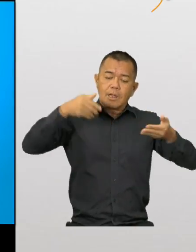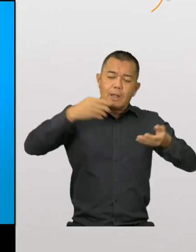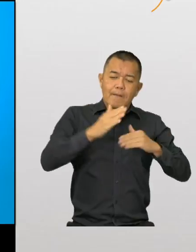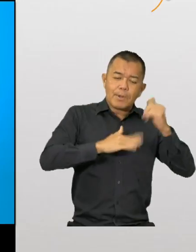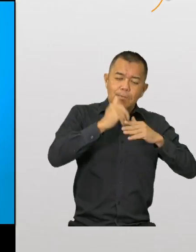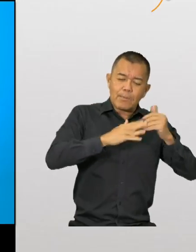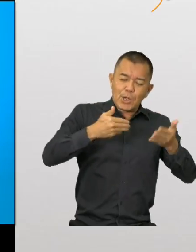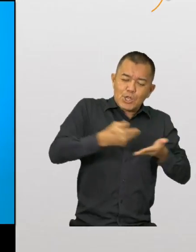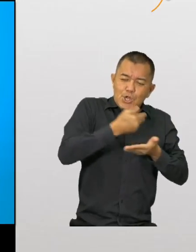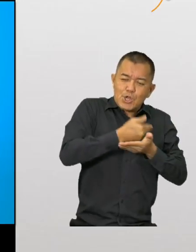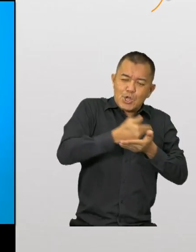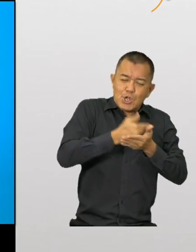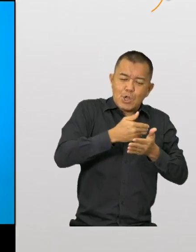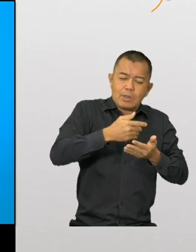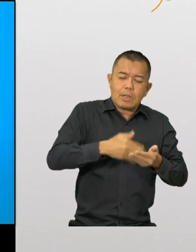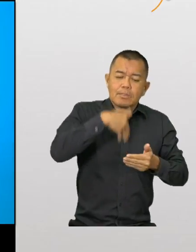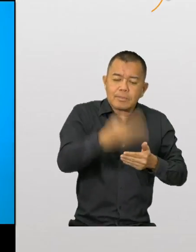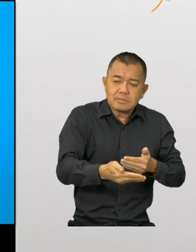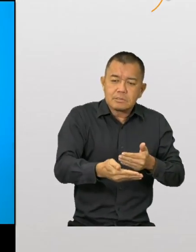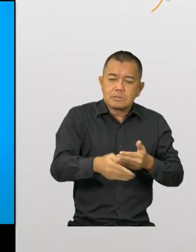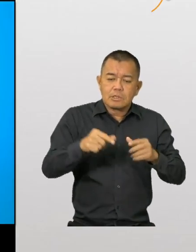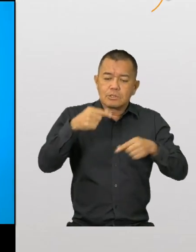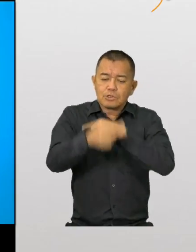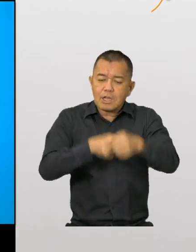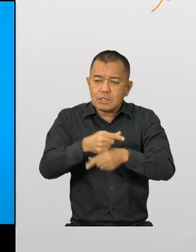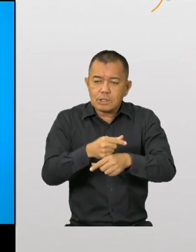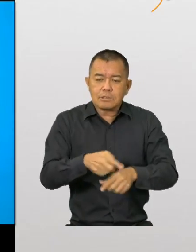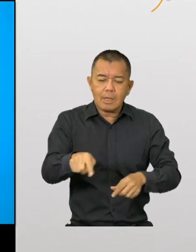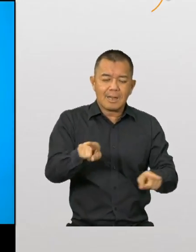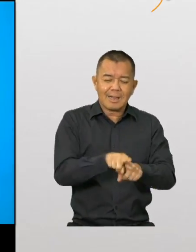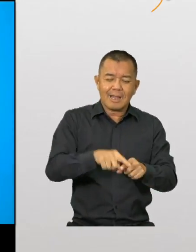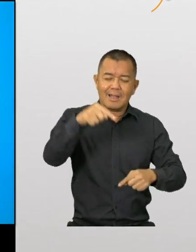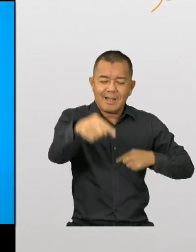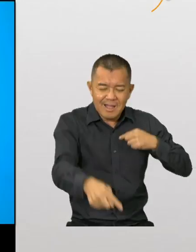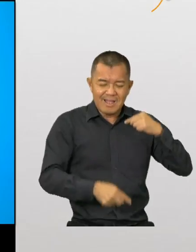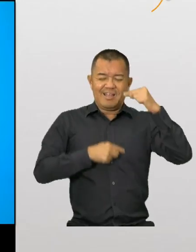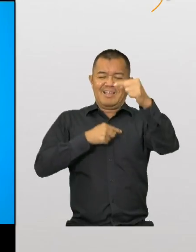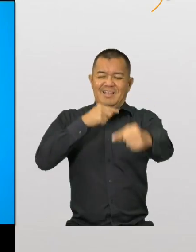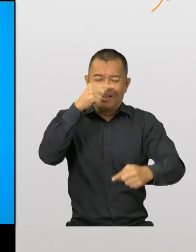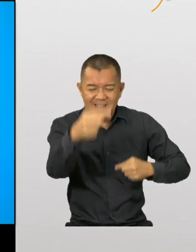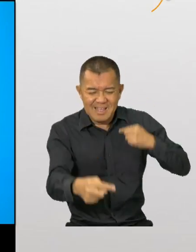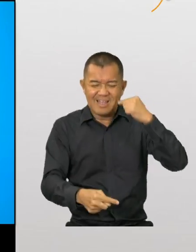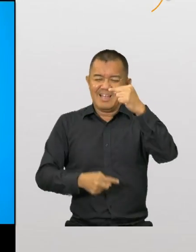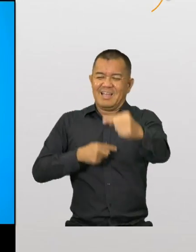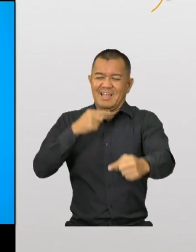to recycle the land to ensure that all our descendants can buy new BTO flats of their own.